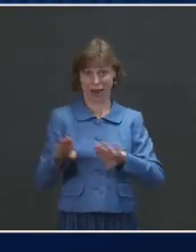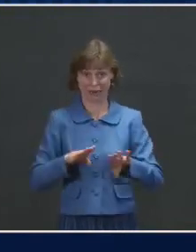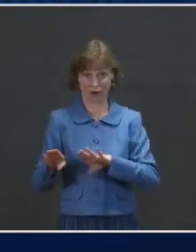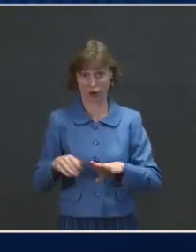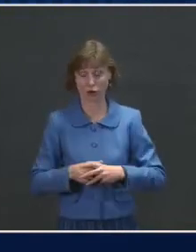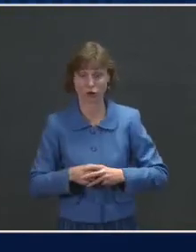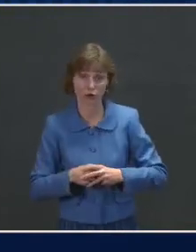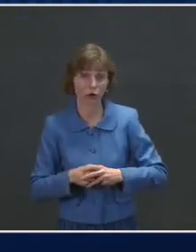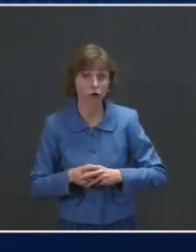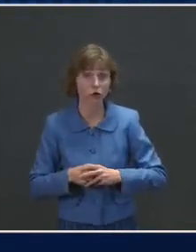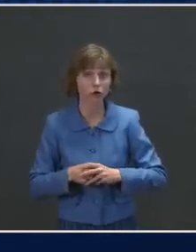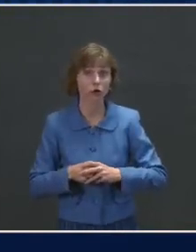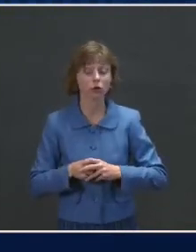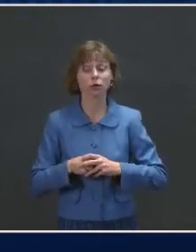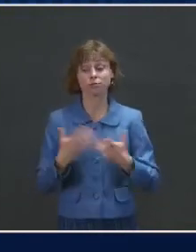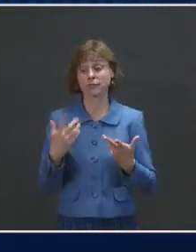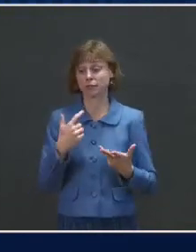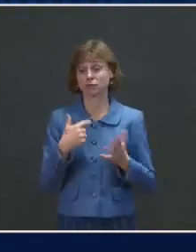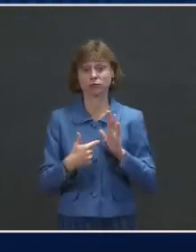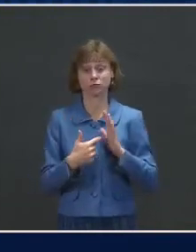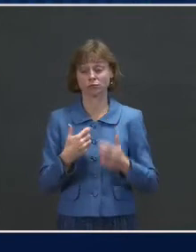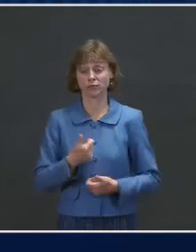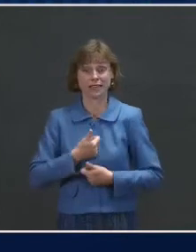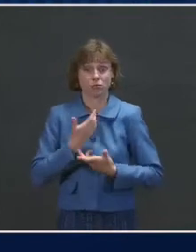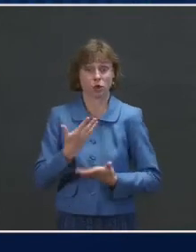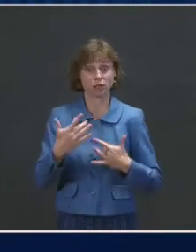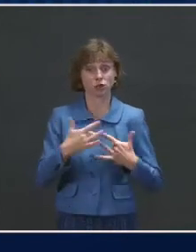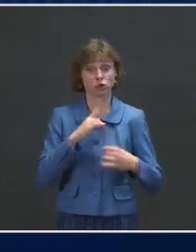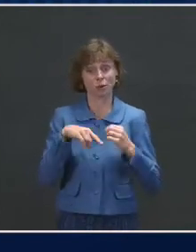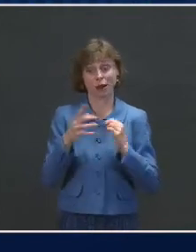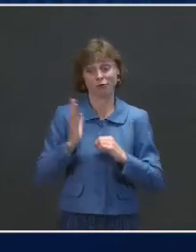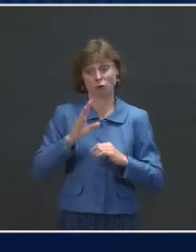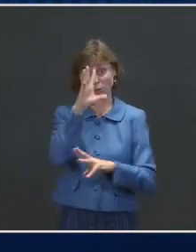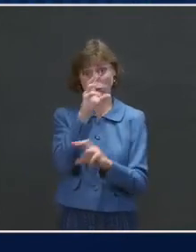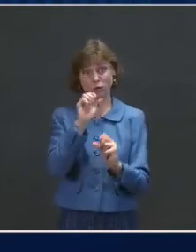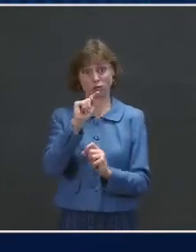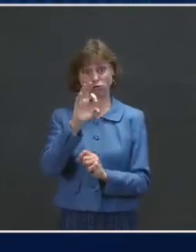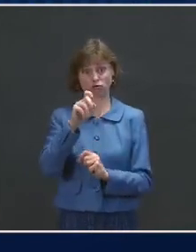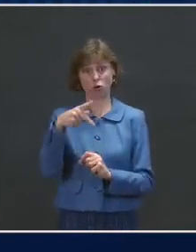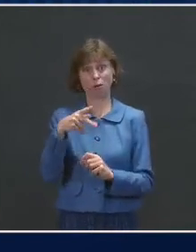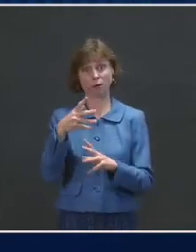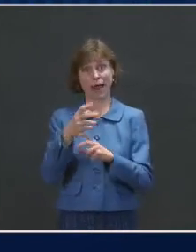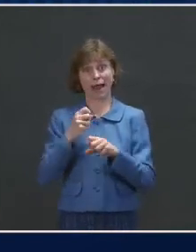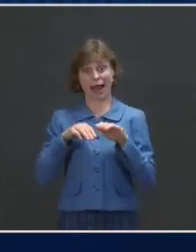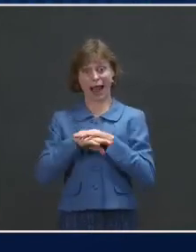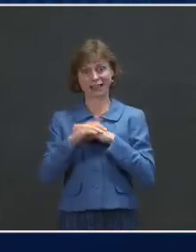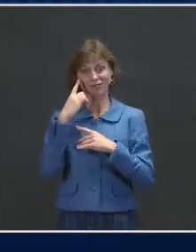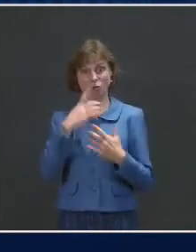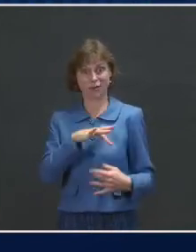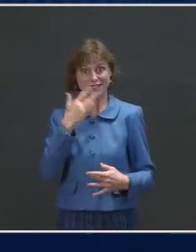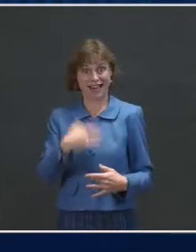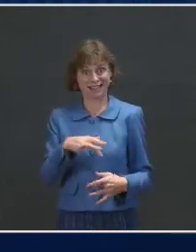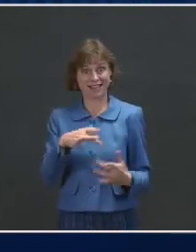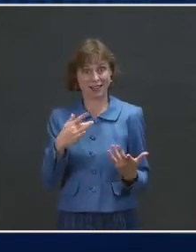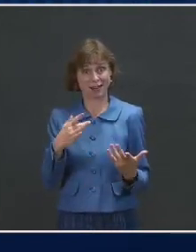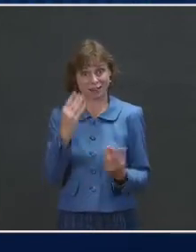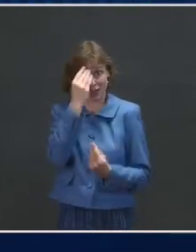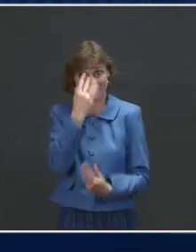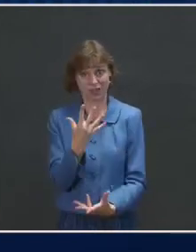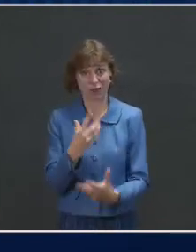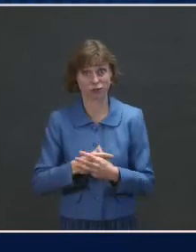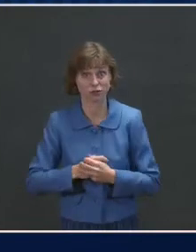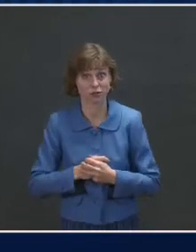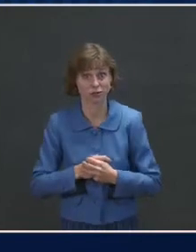was expressing his concern about former President Trump receiving access to sensitive intelligence, but he also has deep trust in